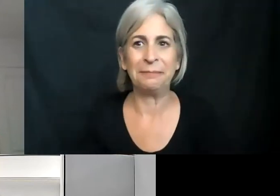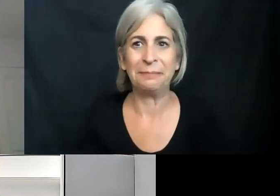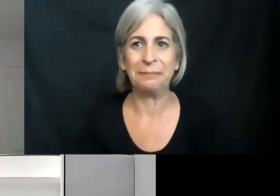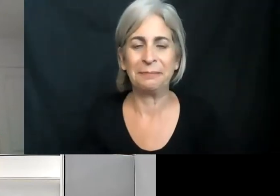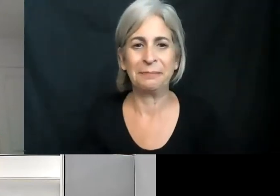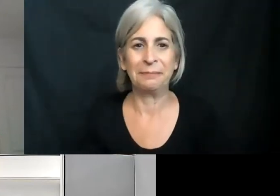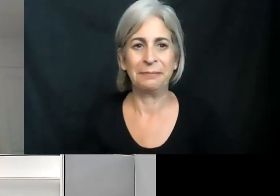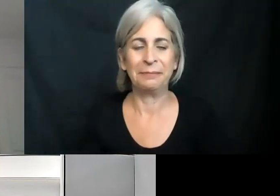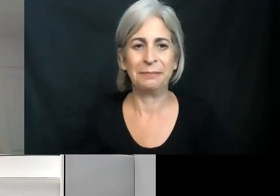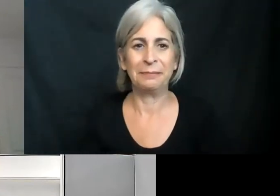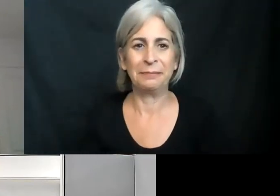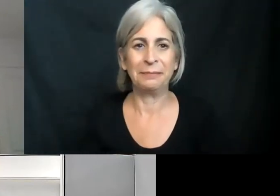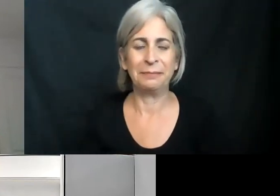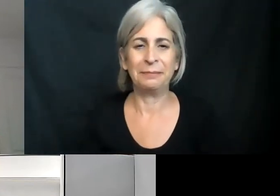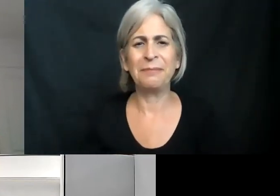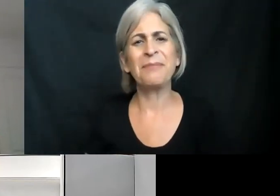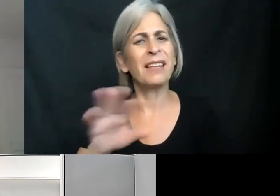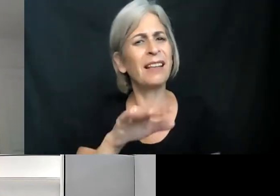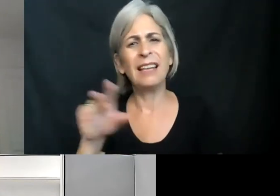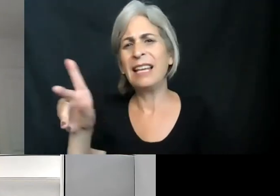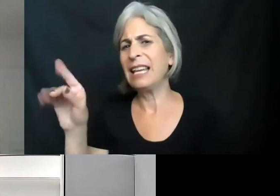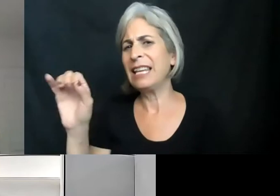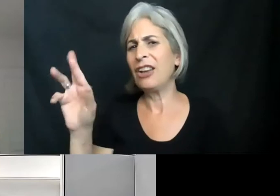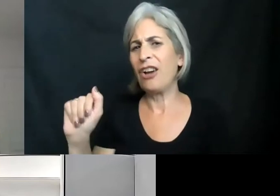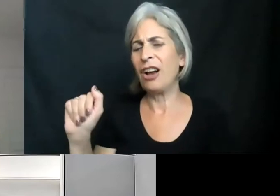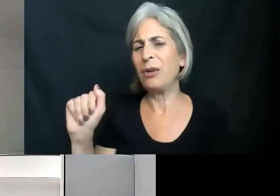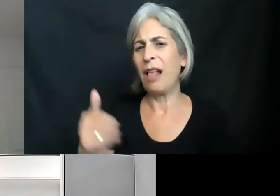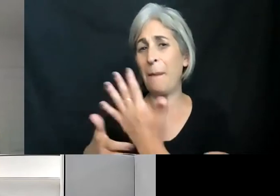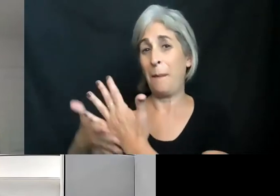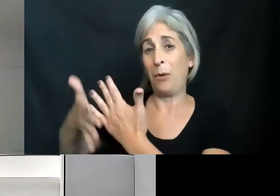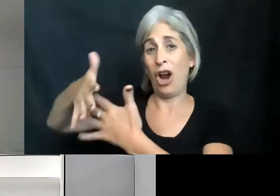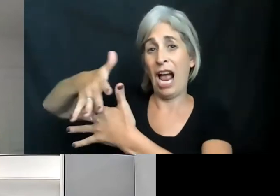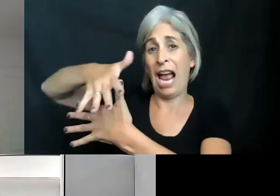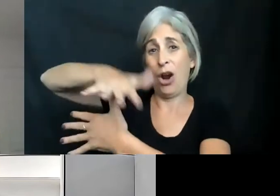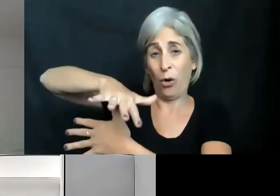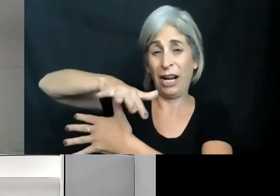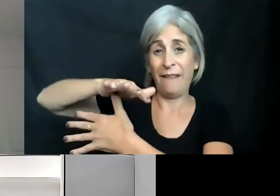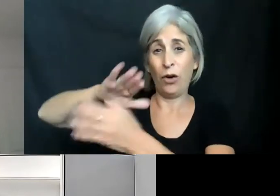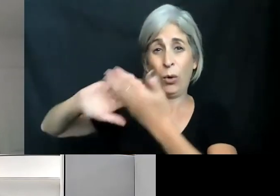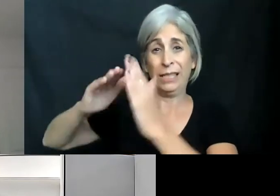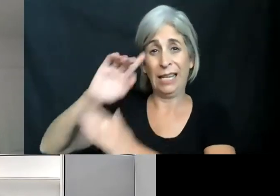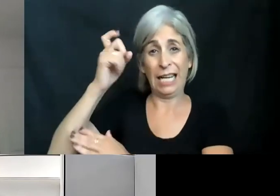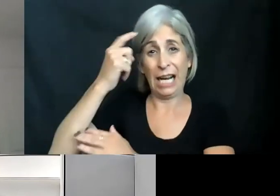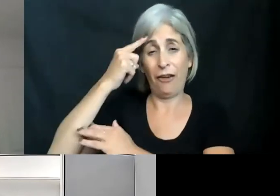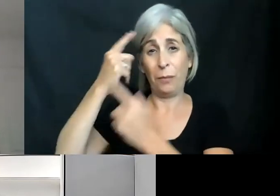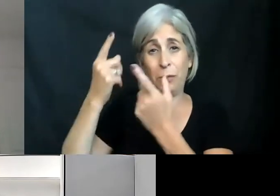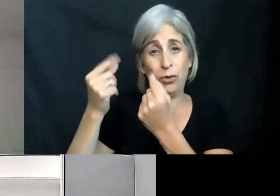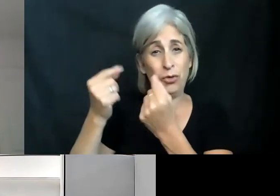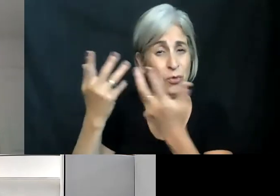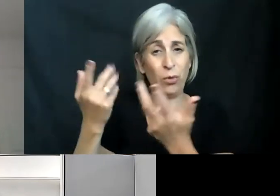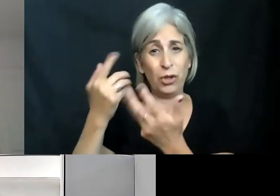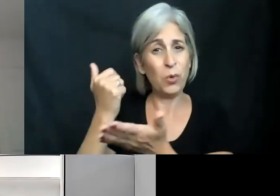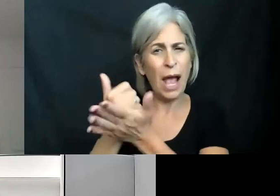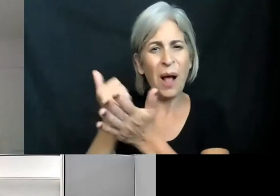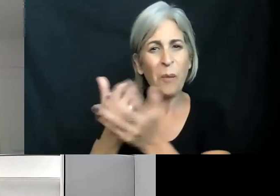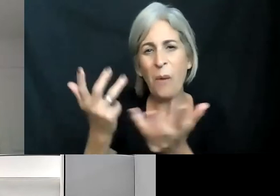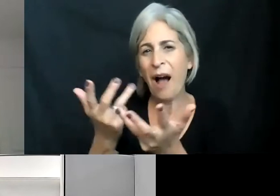Kara, what would you list as a top priority for city governments to take on right now?